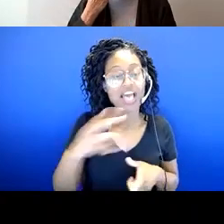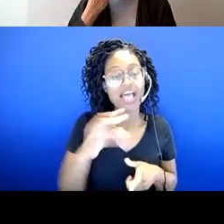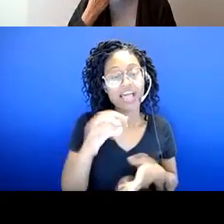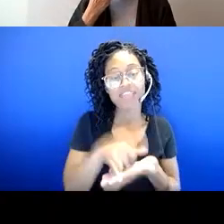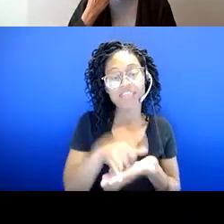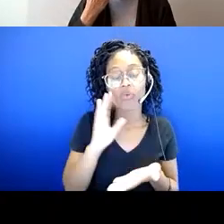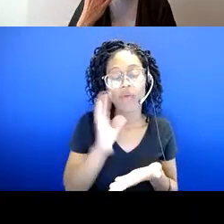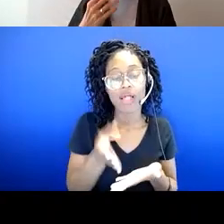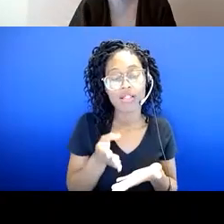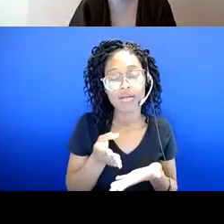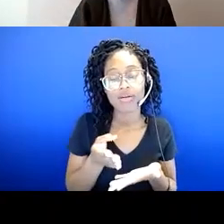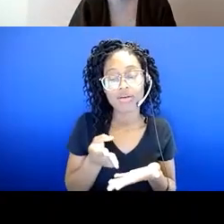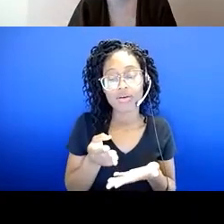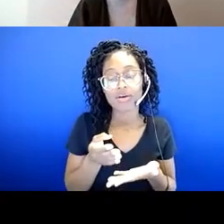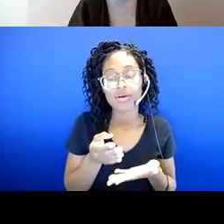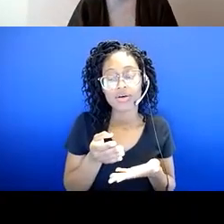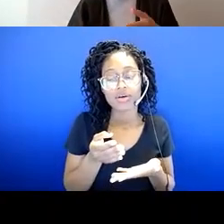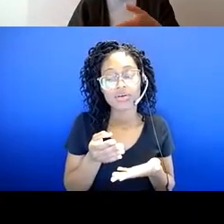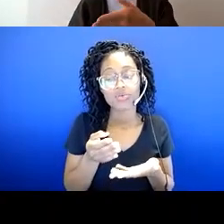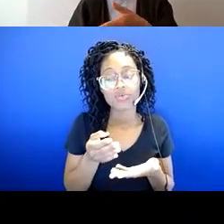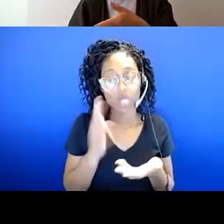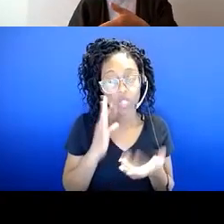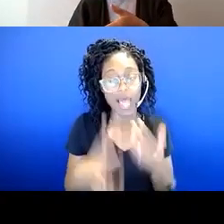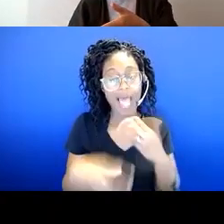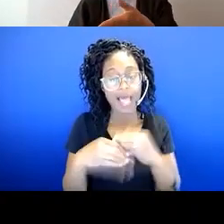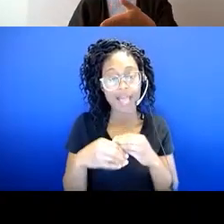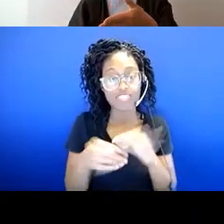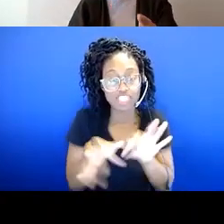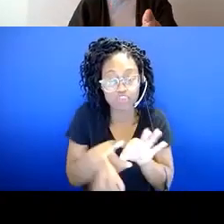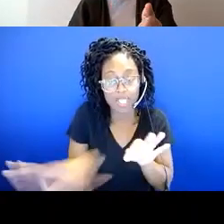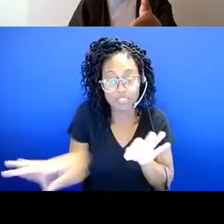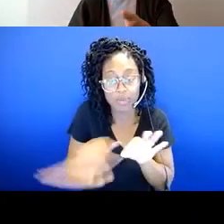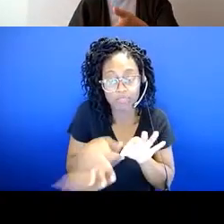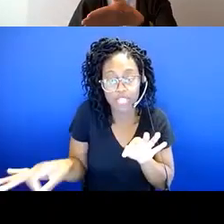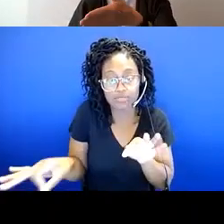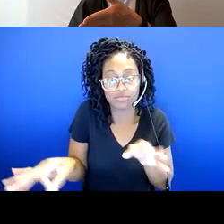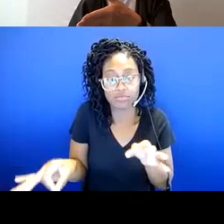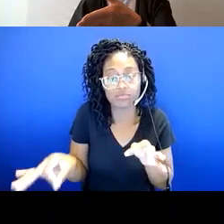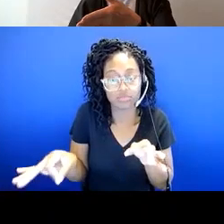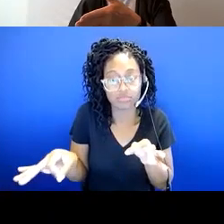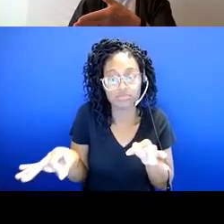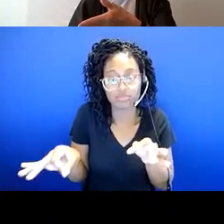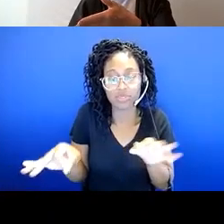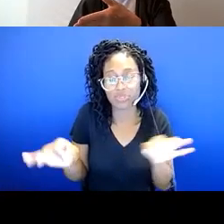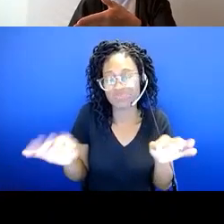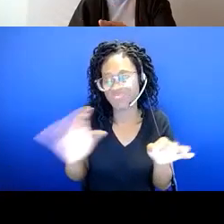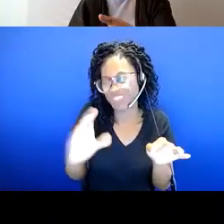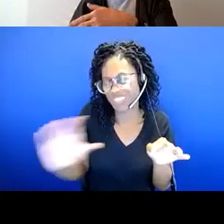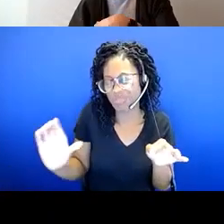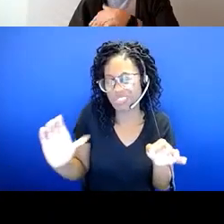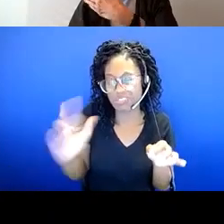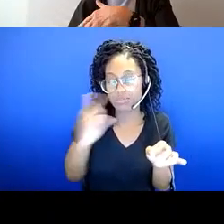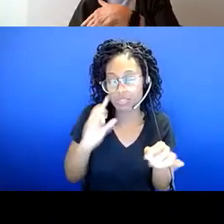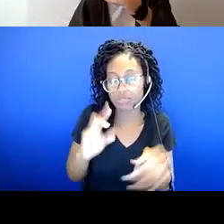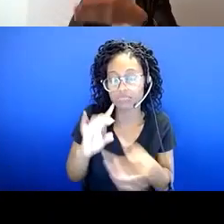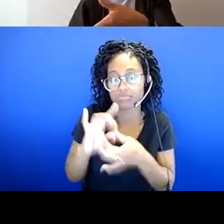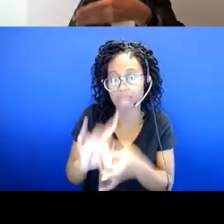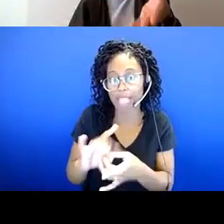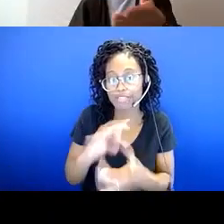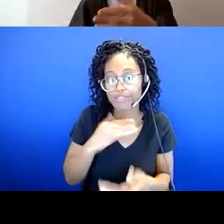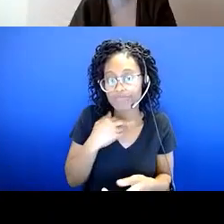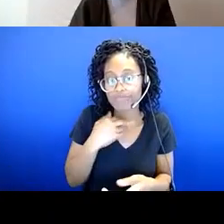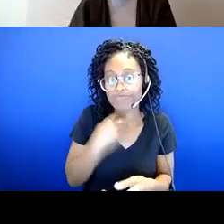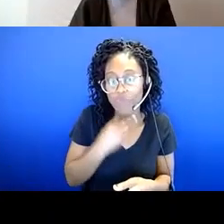a transcription. But one of the things that Rick has emphasized with me and both of us together,